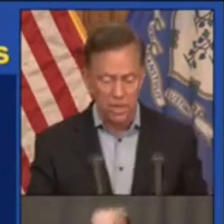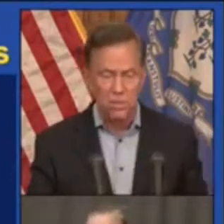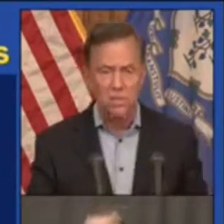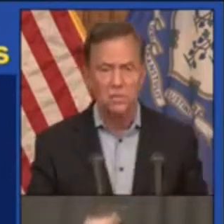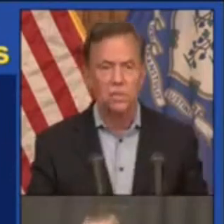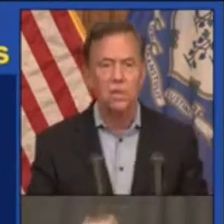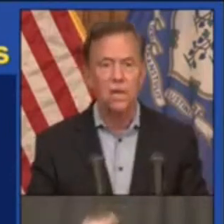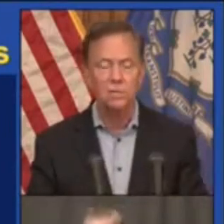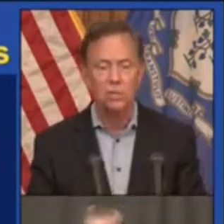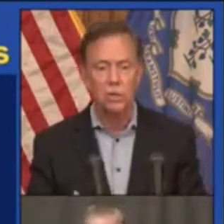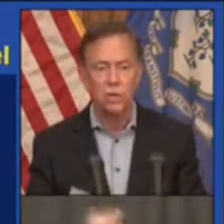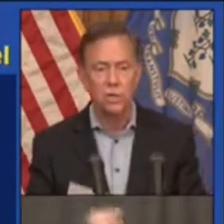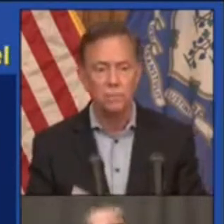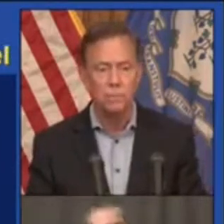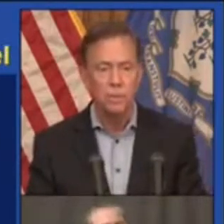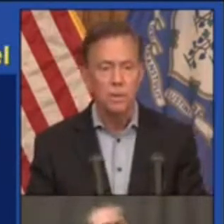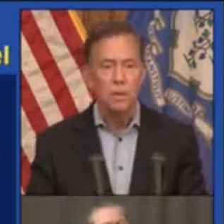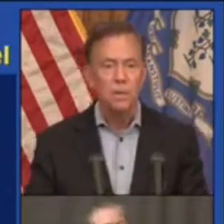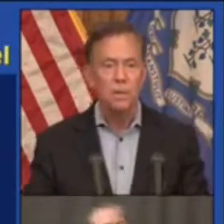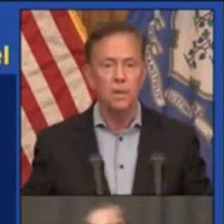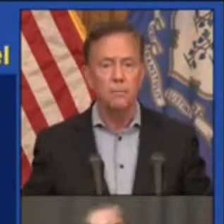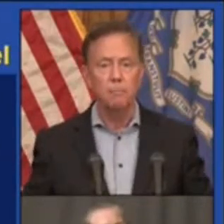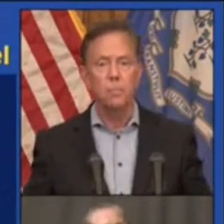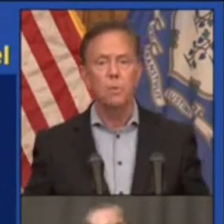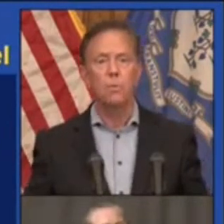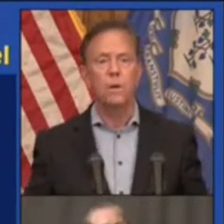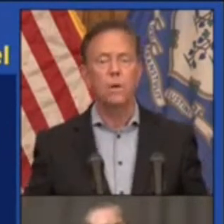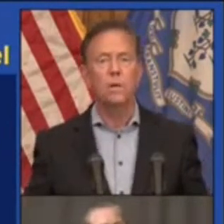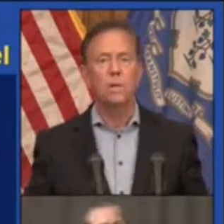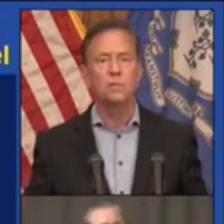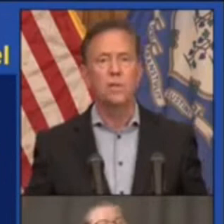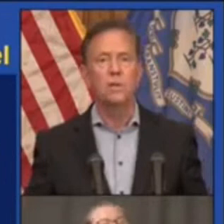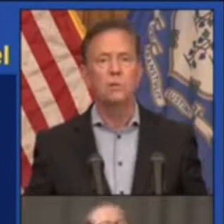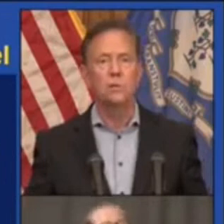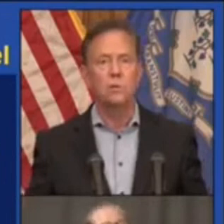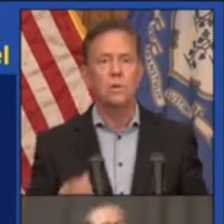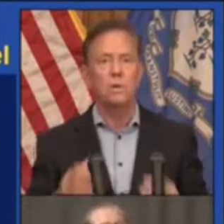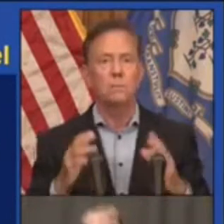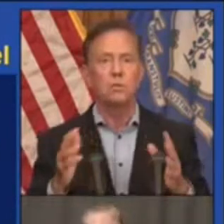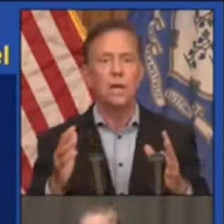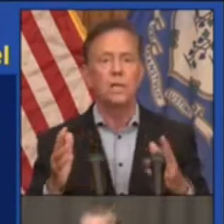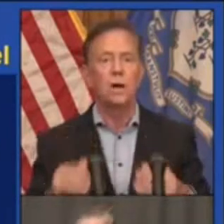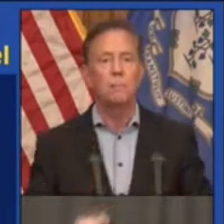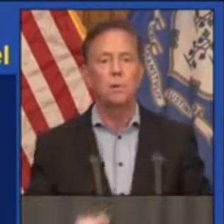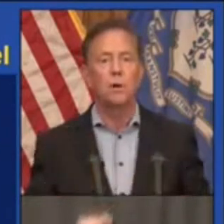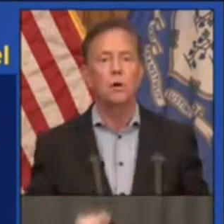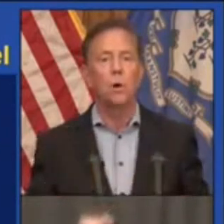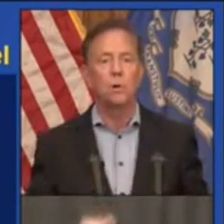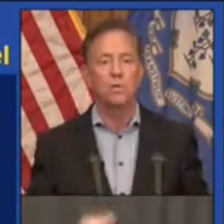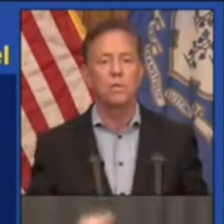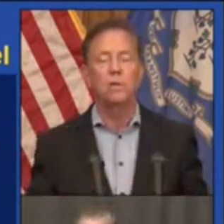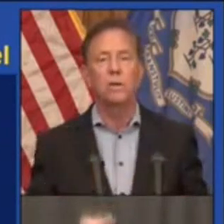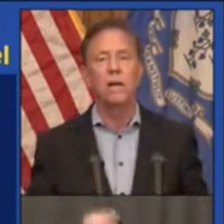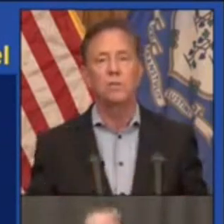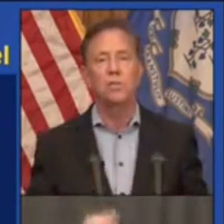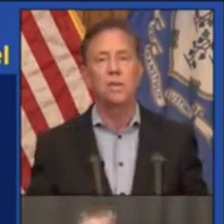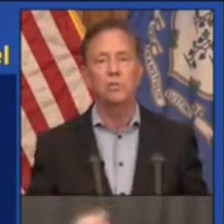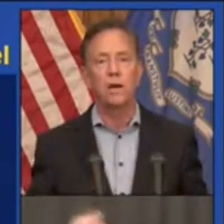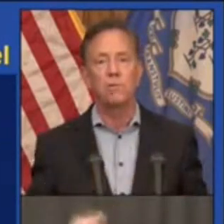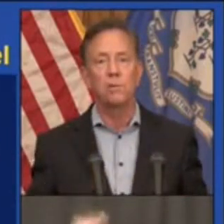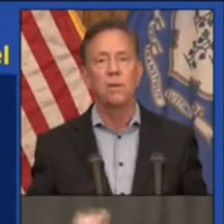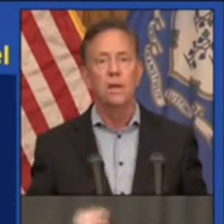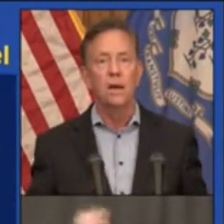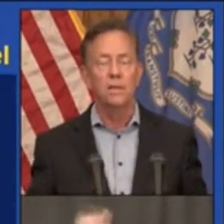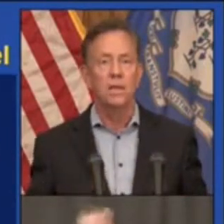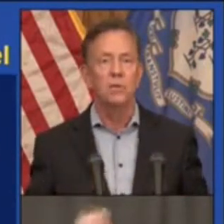get to this last chart here, that we are going to continue to tighten up on our quarantine on out-of-state